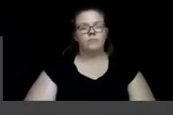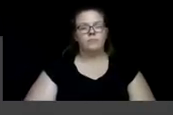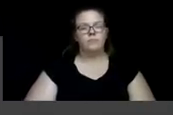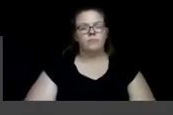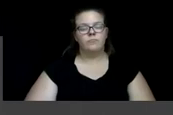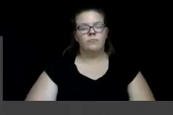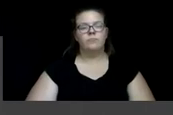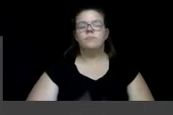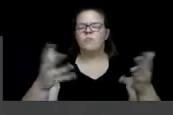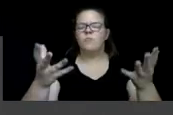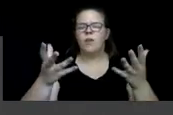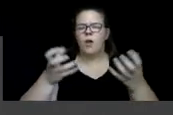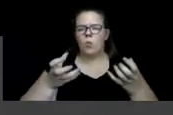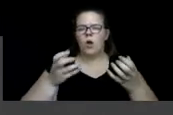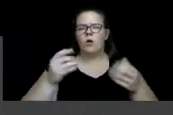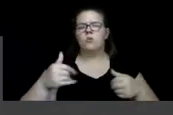I wanted to give